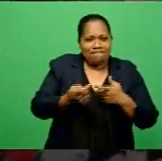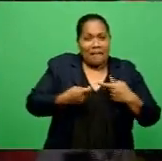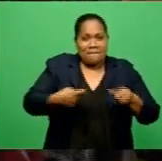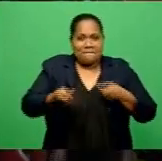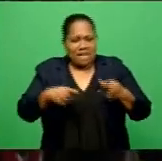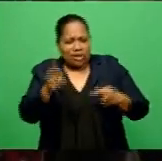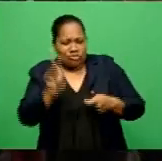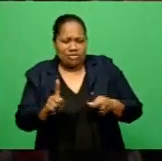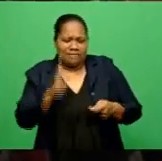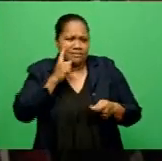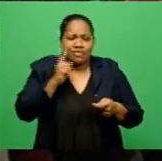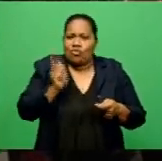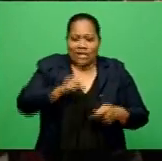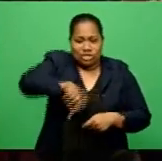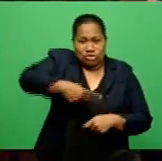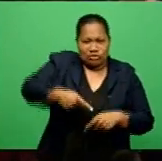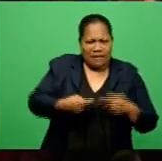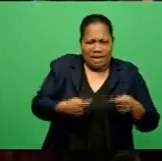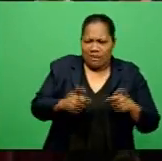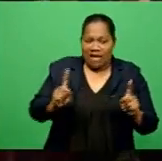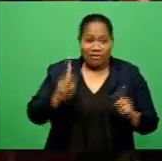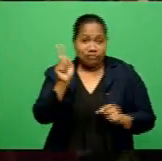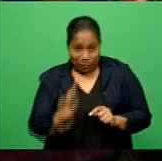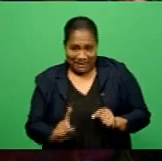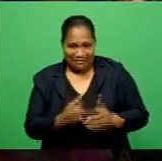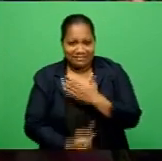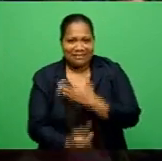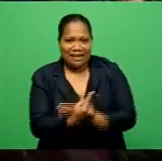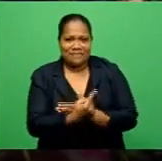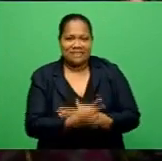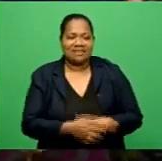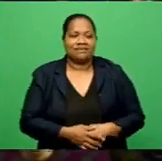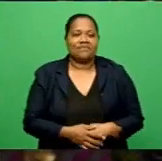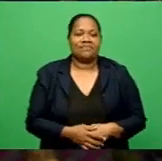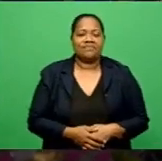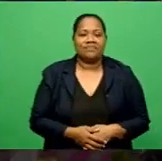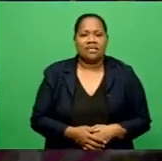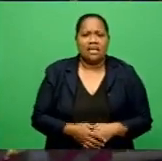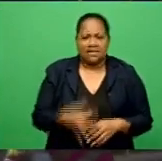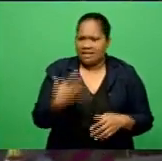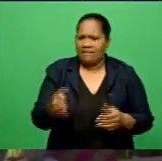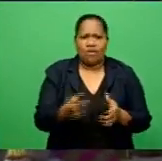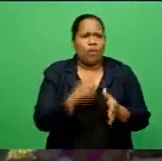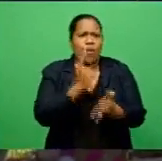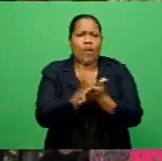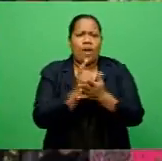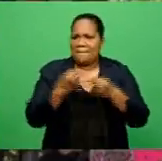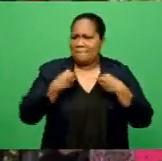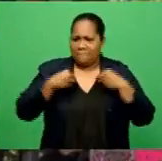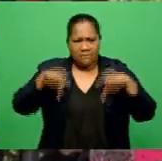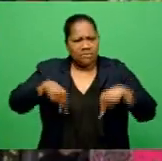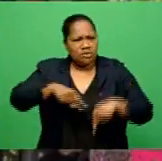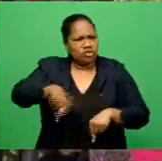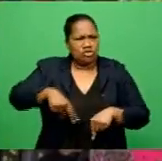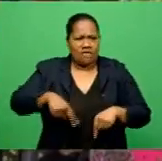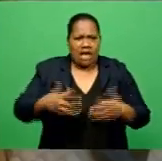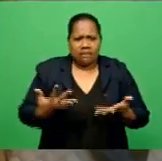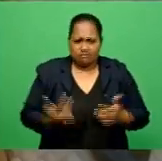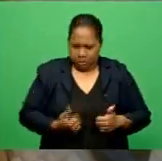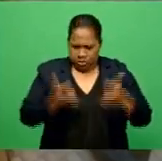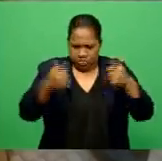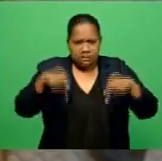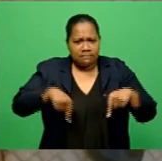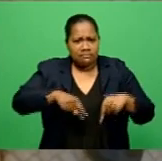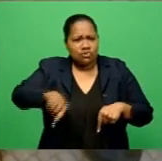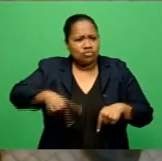Market is like. And I found that there's a lot of business here in Suva. I think yeah, it's good here in Suva.